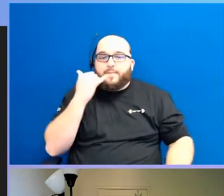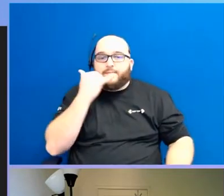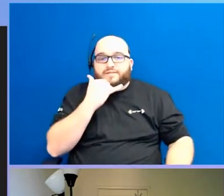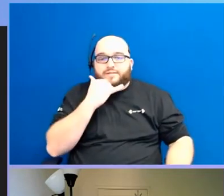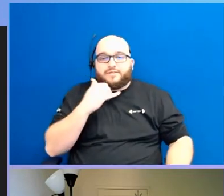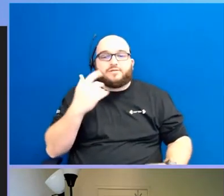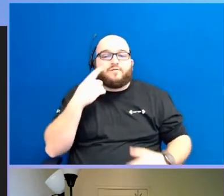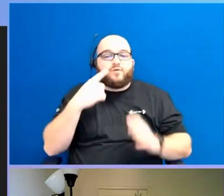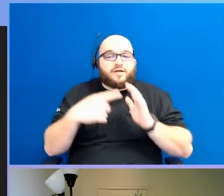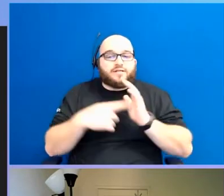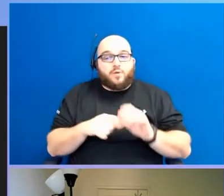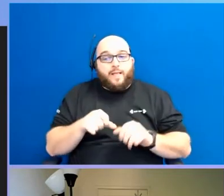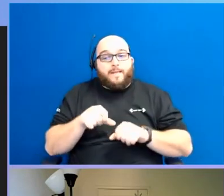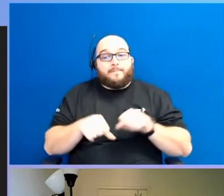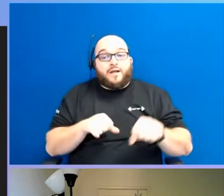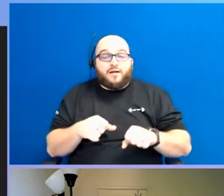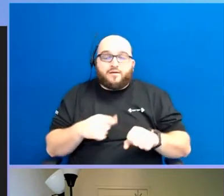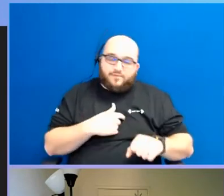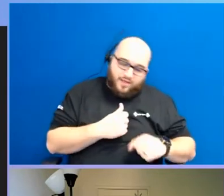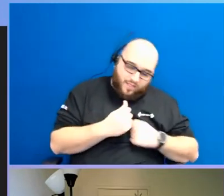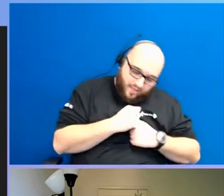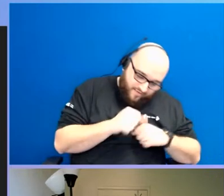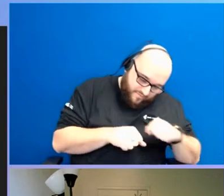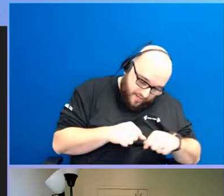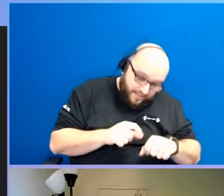as I'm a big fan of bicycling.